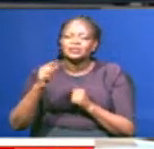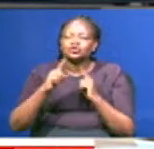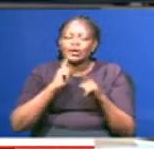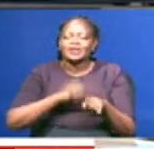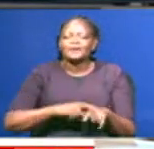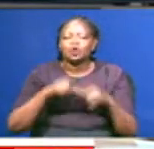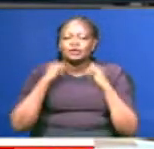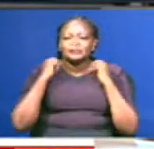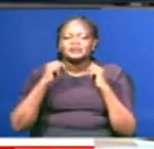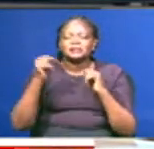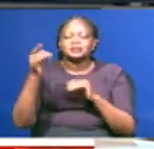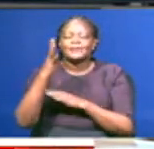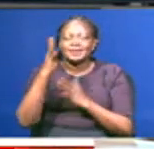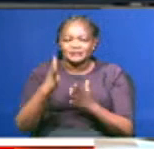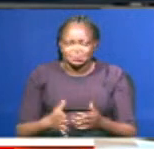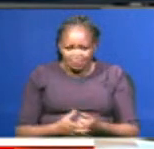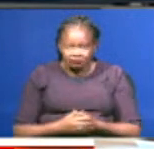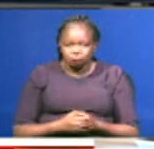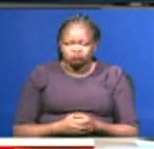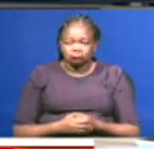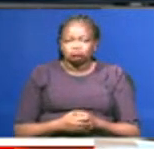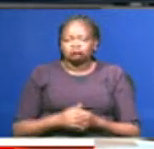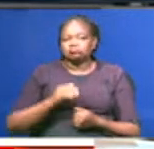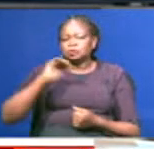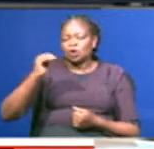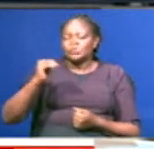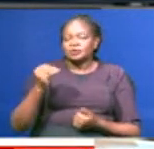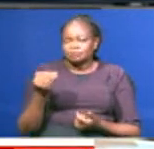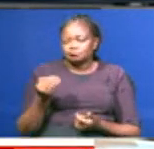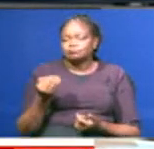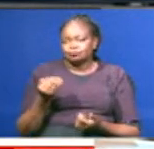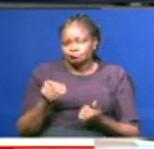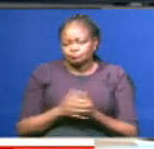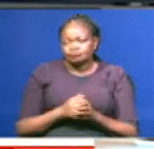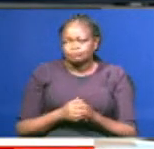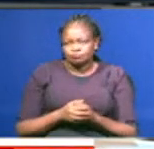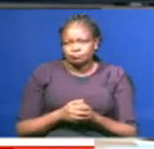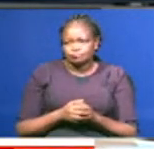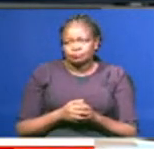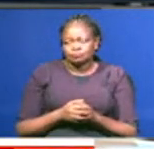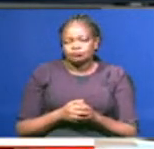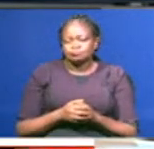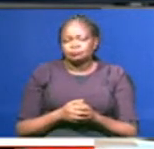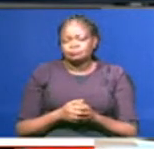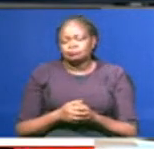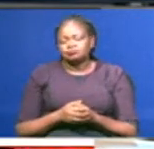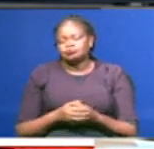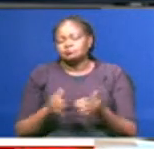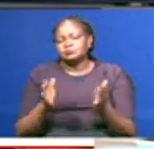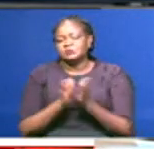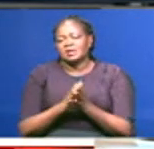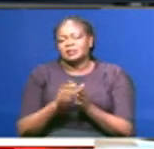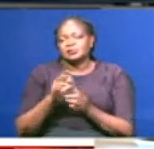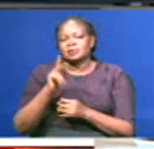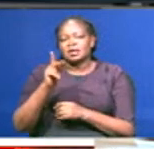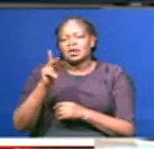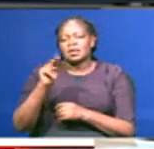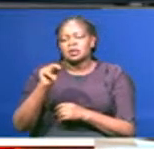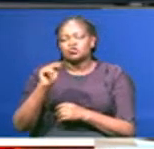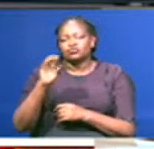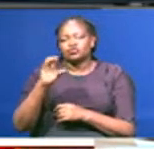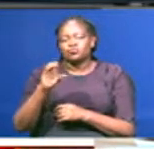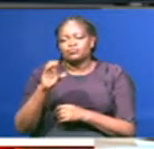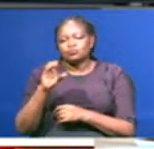High Commissioner of Malaysia in the county, Ruzaimi bin Mohamud, and the Kenya National Chamber of Commerce,